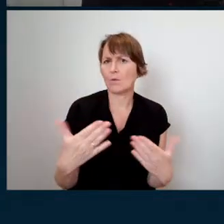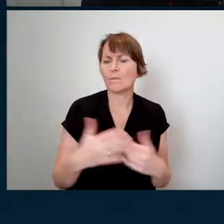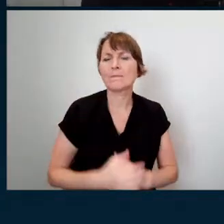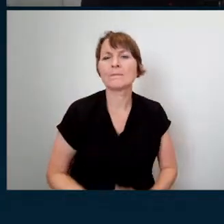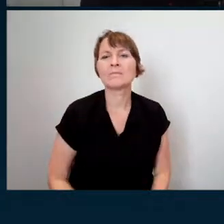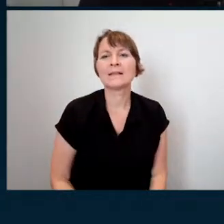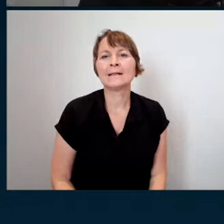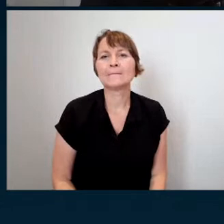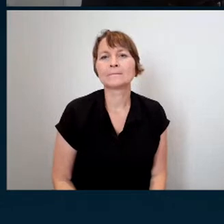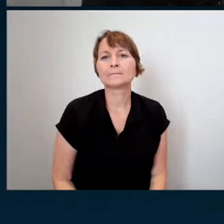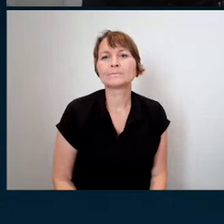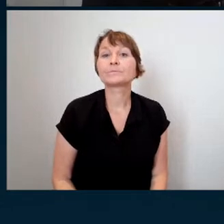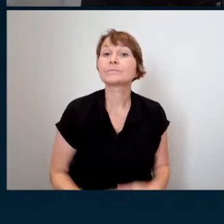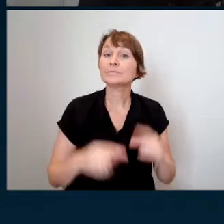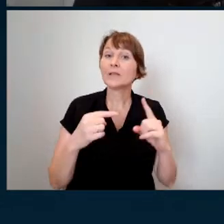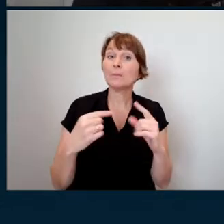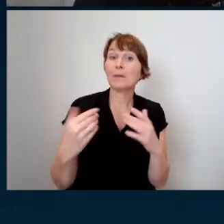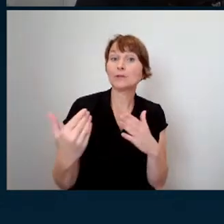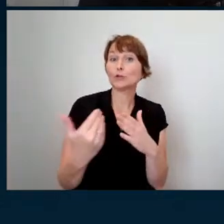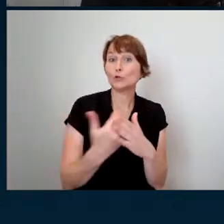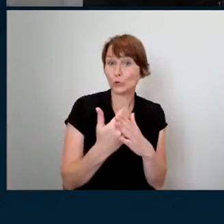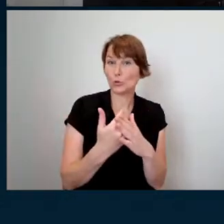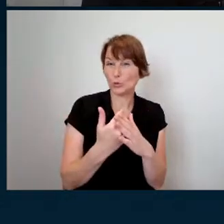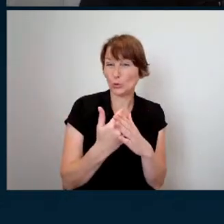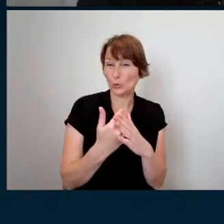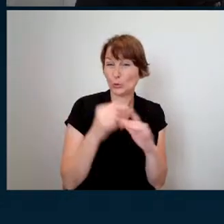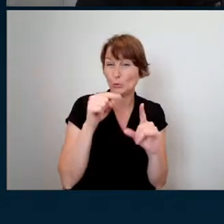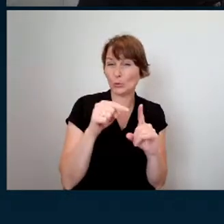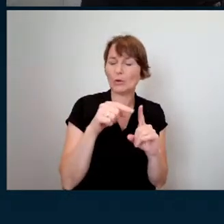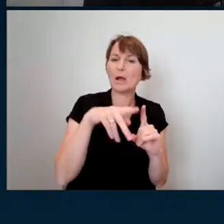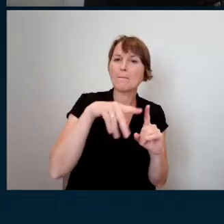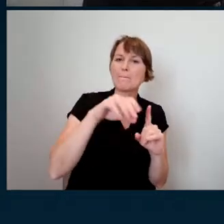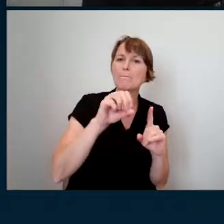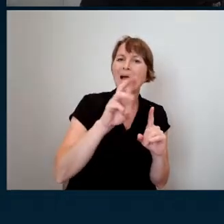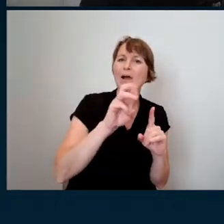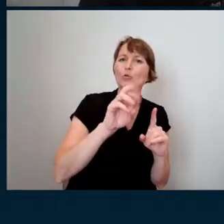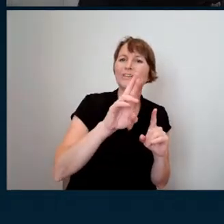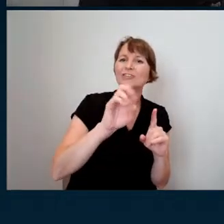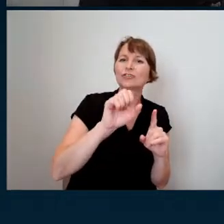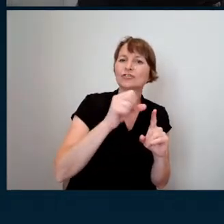newer version of PowerShell and the newer version of the AZ module.